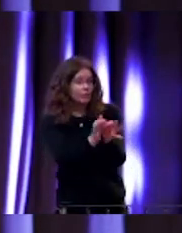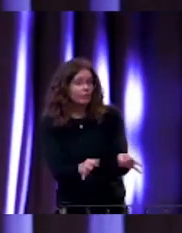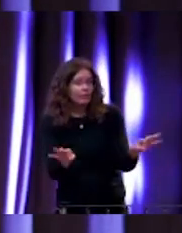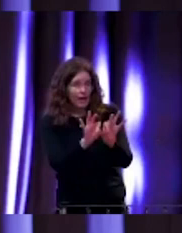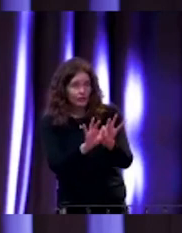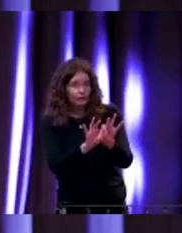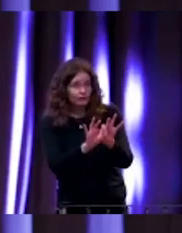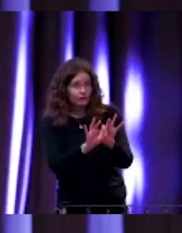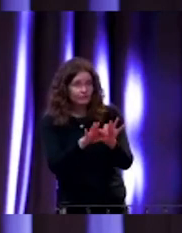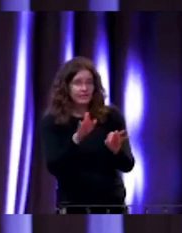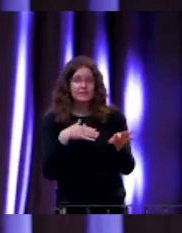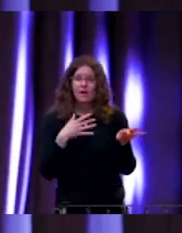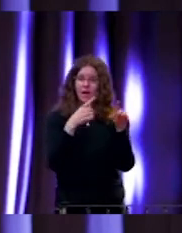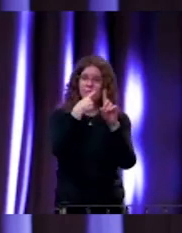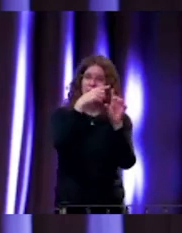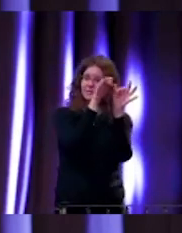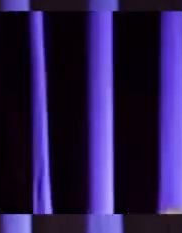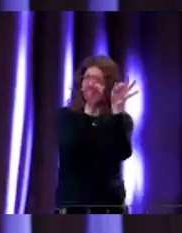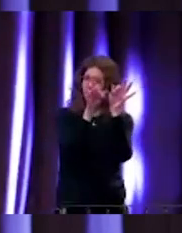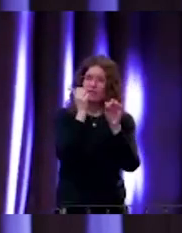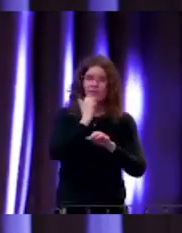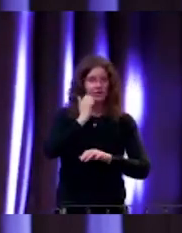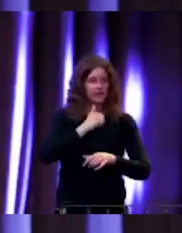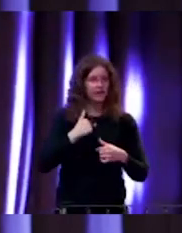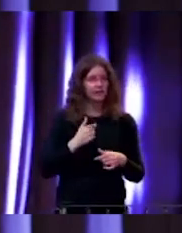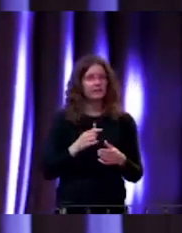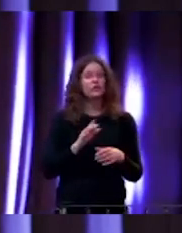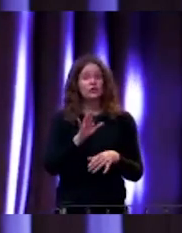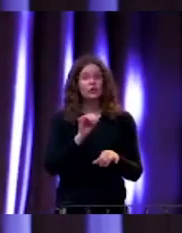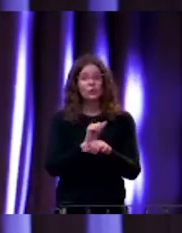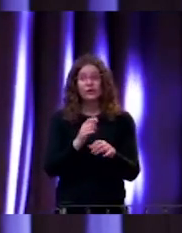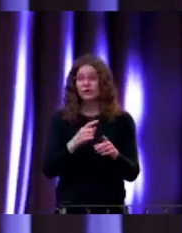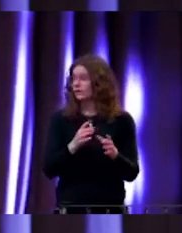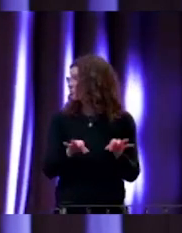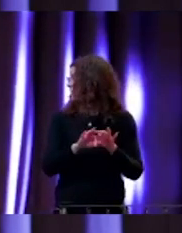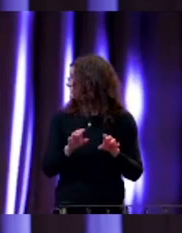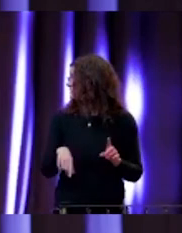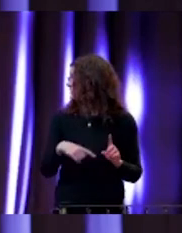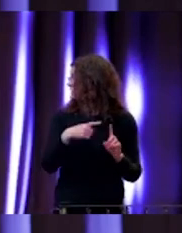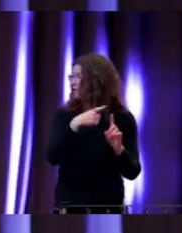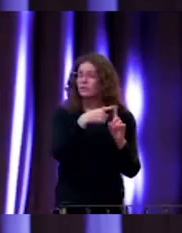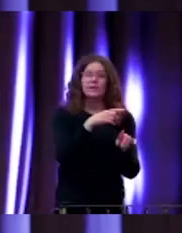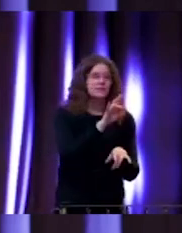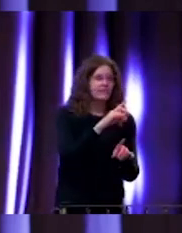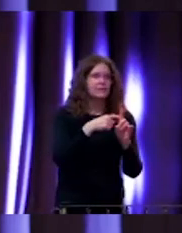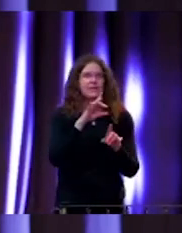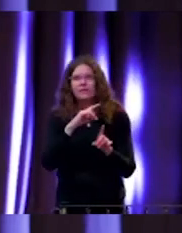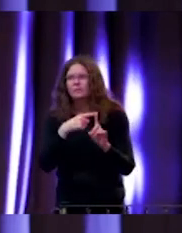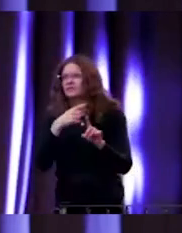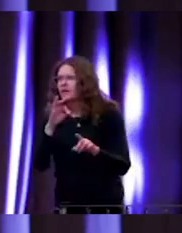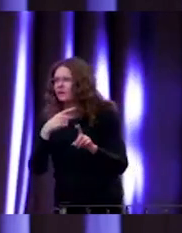Plus one, plus seven, plus eight, plus nine, plus 10 to that. The other thing that I think I get a lot